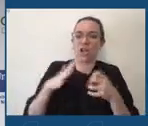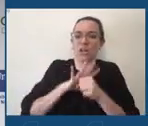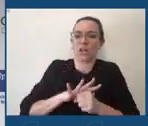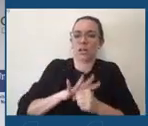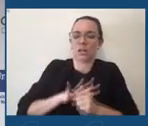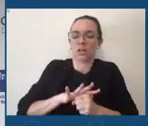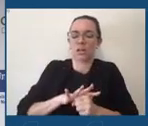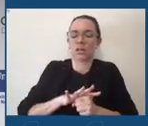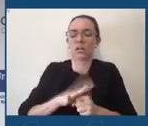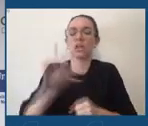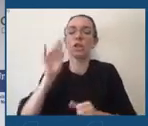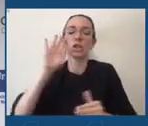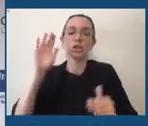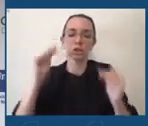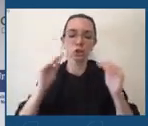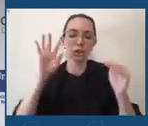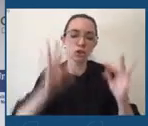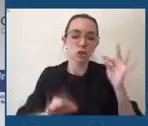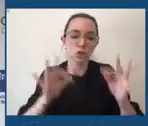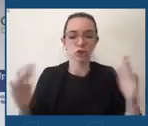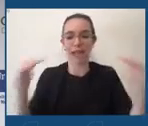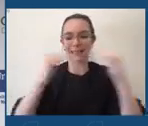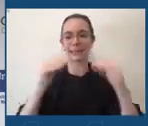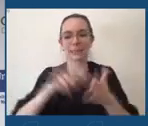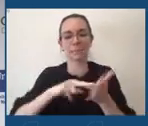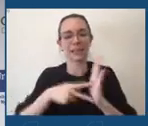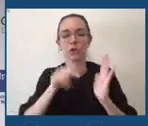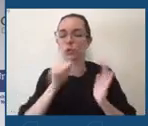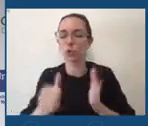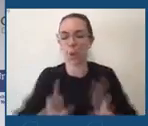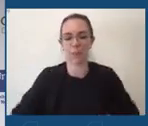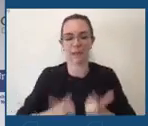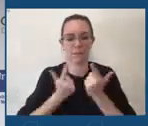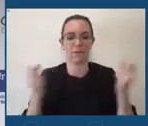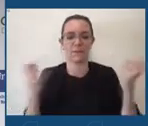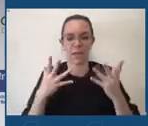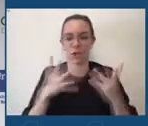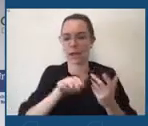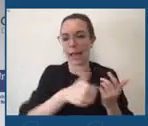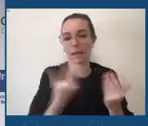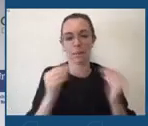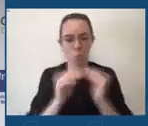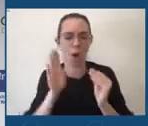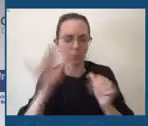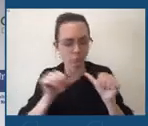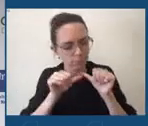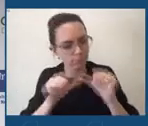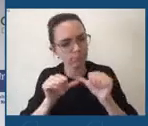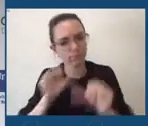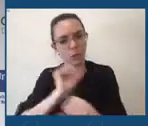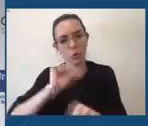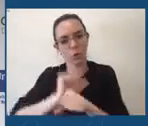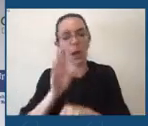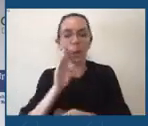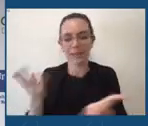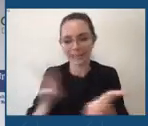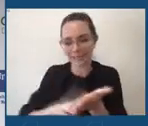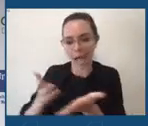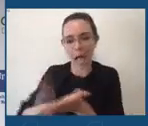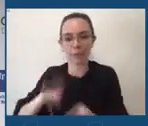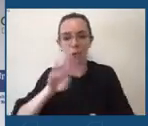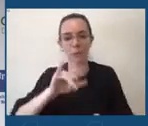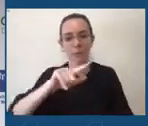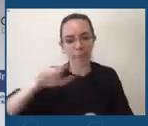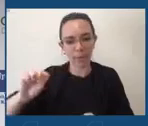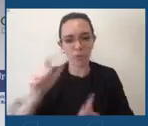Justice means you don't live in fear any longer. So I'm going to continue working. I'm going to sign those bills in a matter of days, make sure